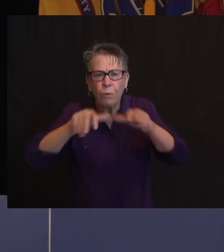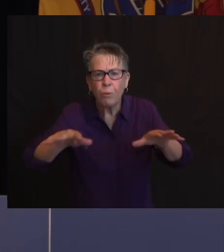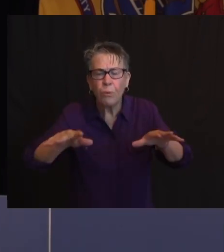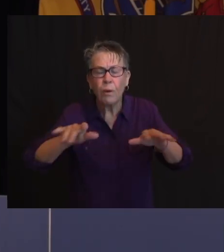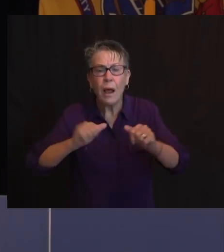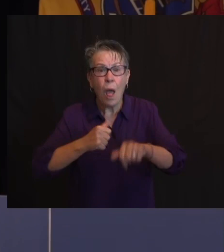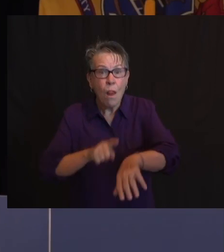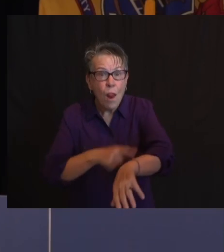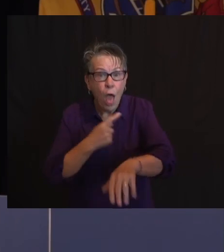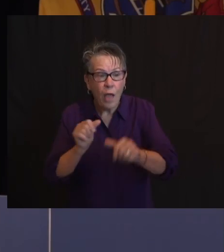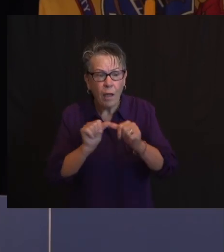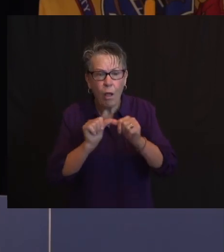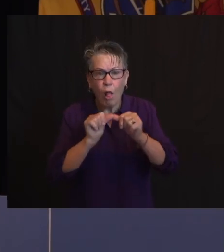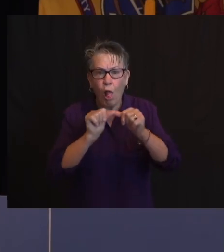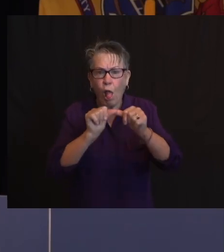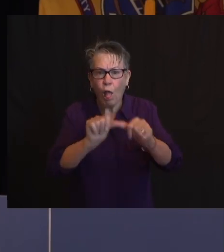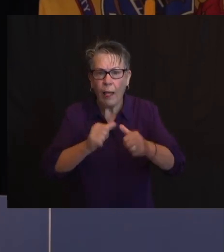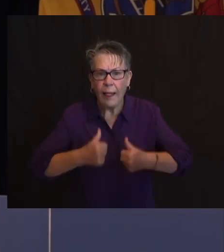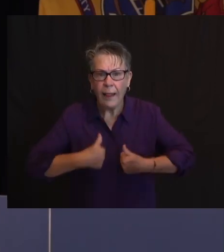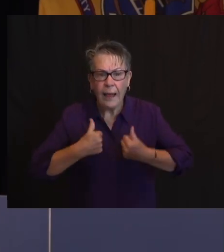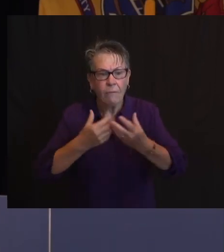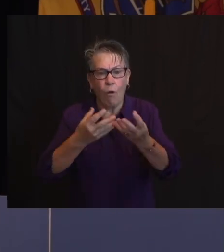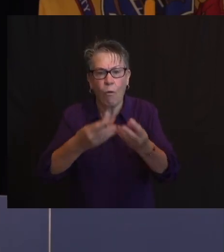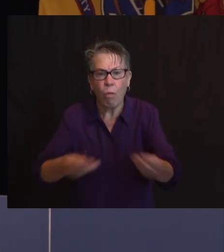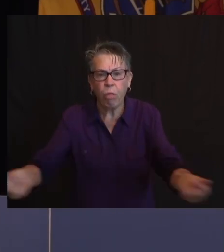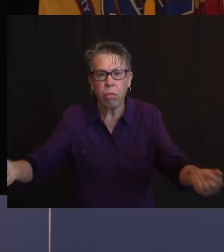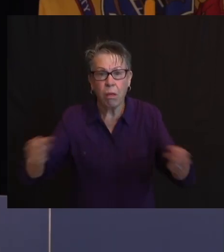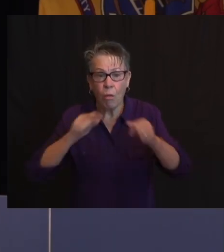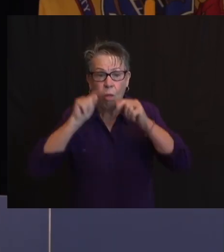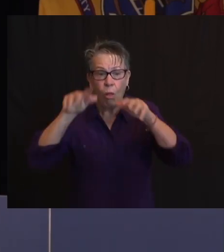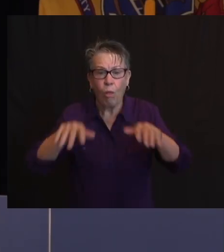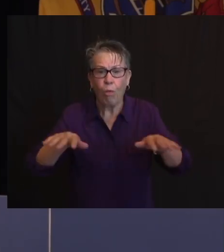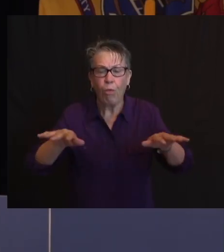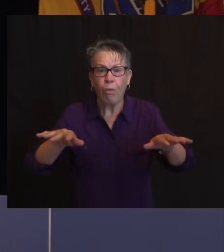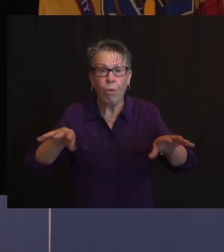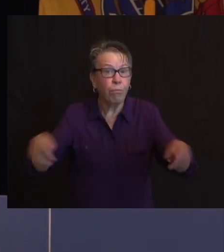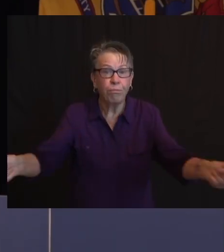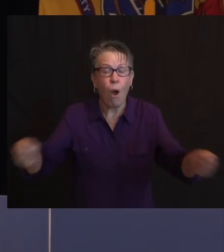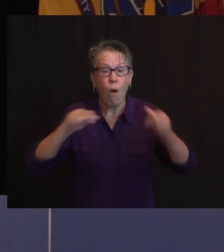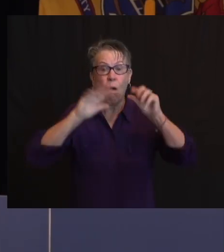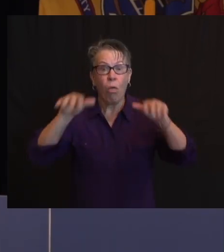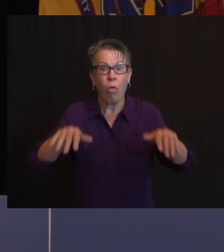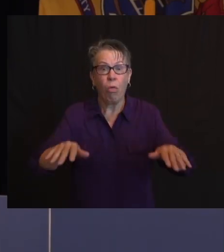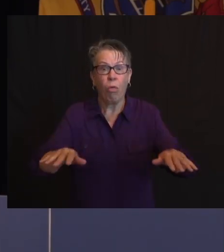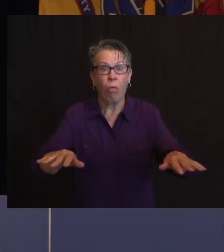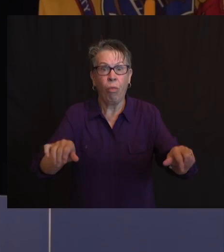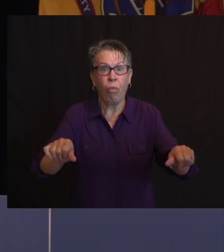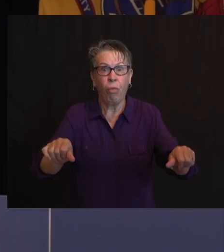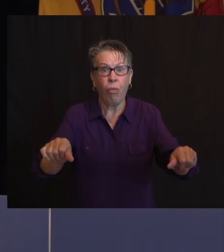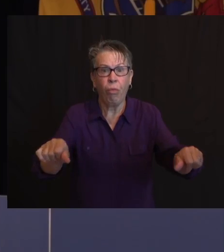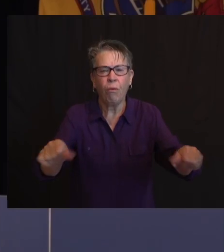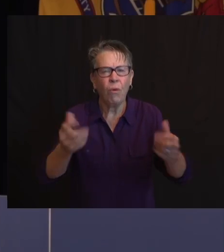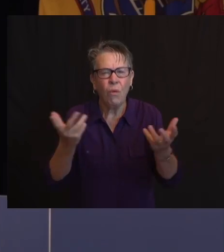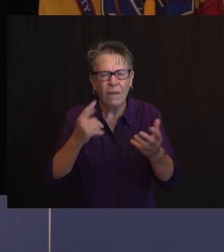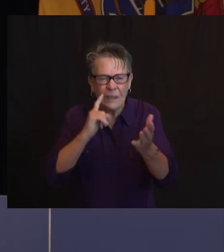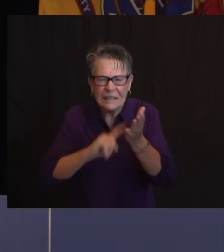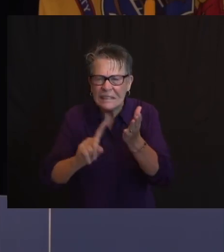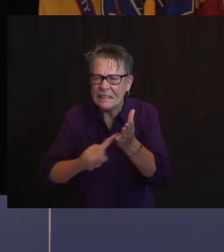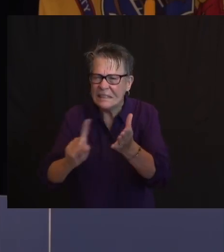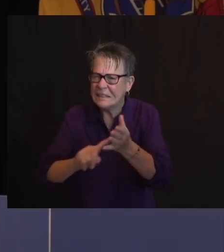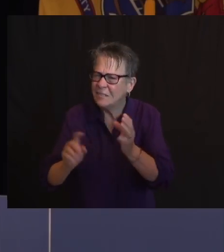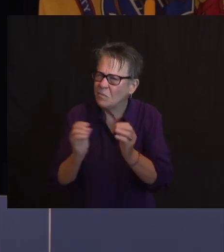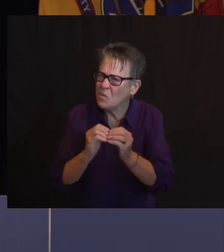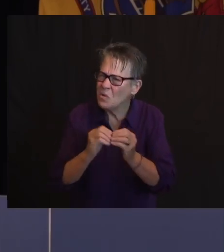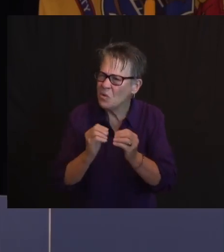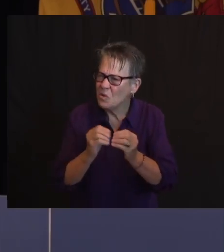pay attention to everything that the CDC says. We read and pay attention to things that other scientists are saying, that the World Health Organization and other